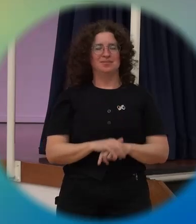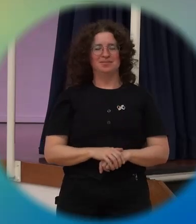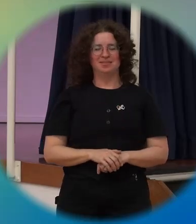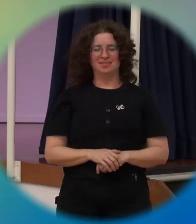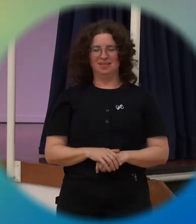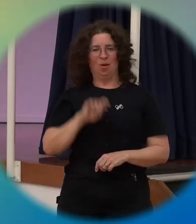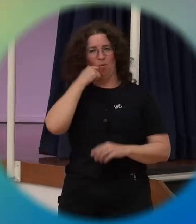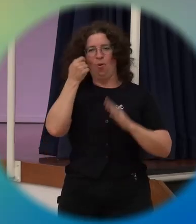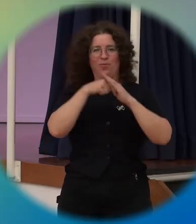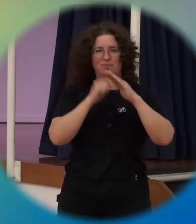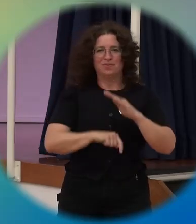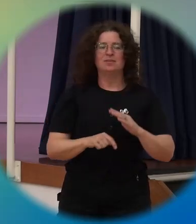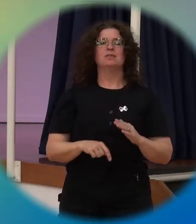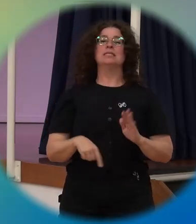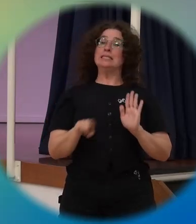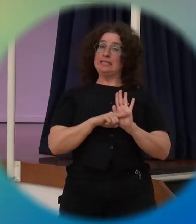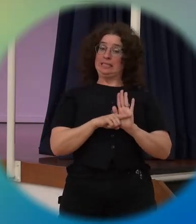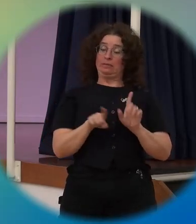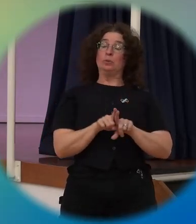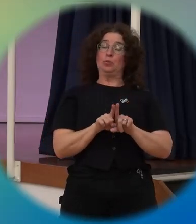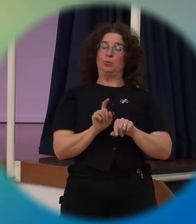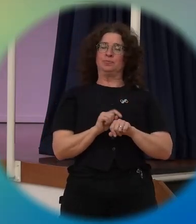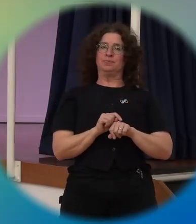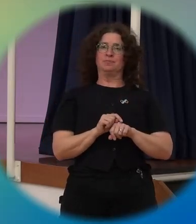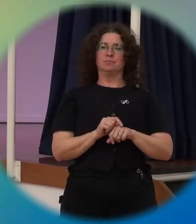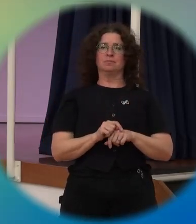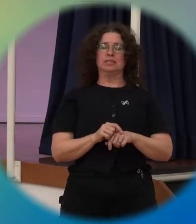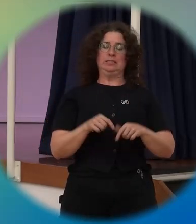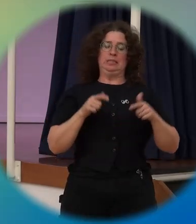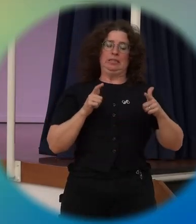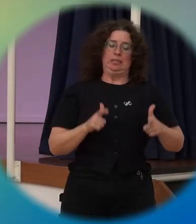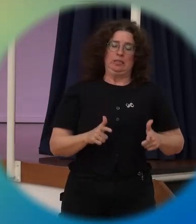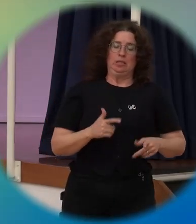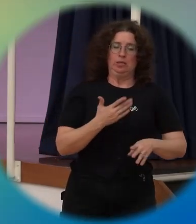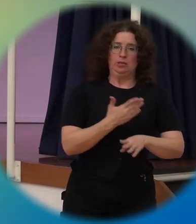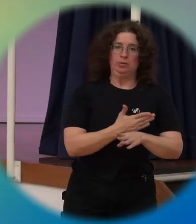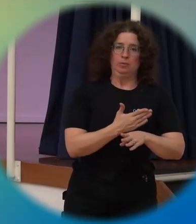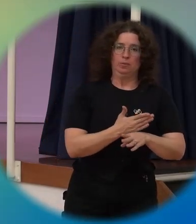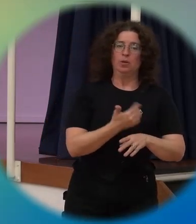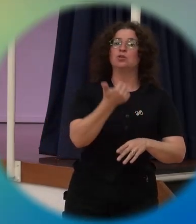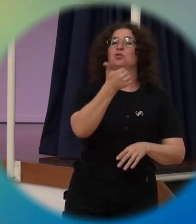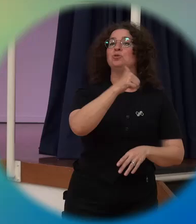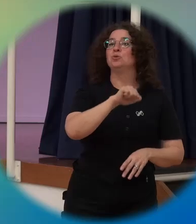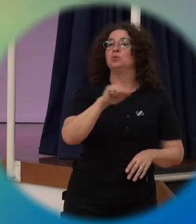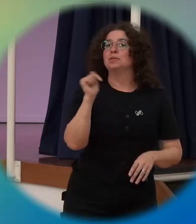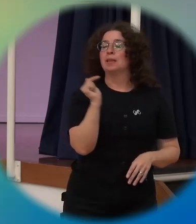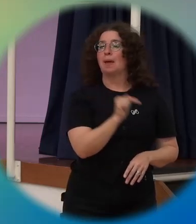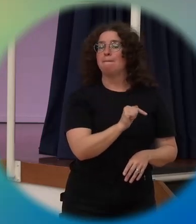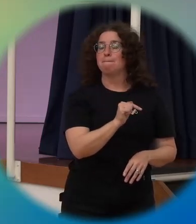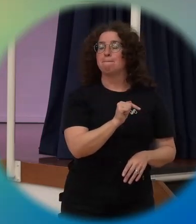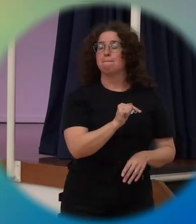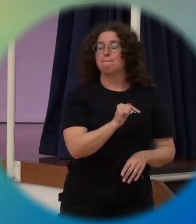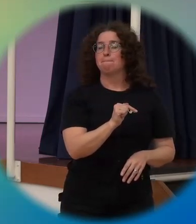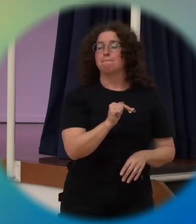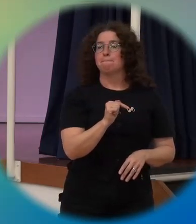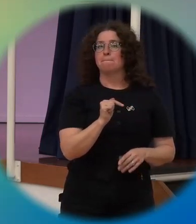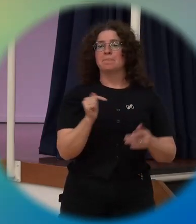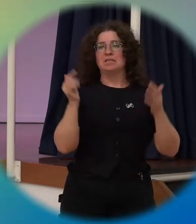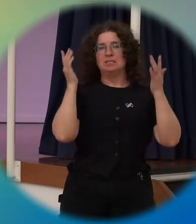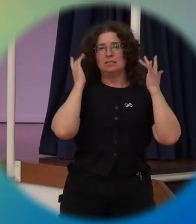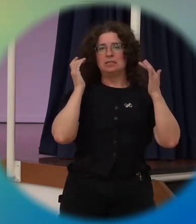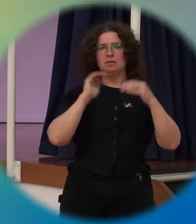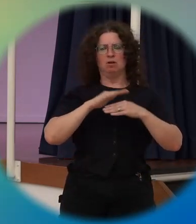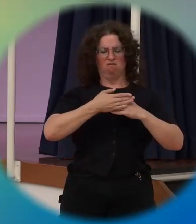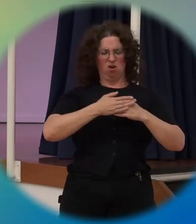are some cons to using assembly definitions. It is a lot more work using them and thinking about the